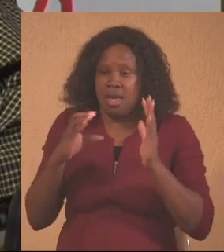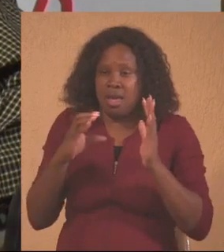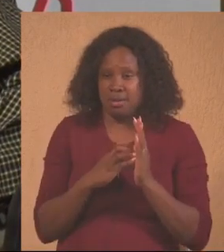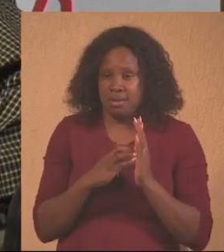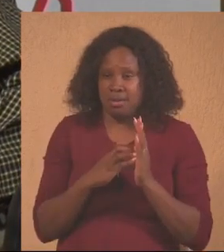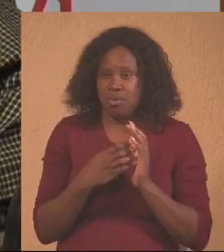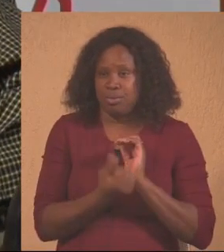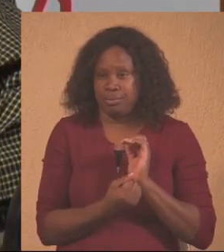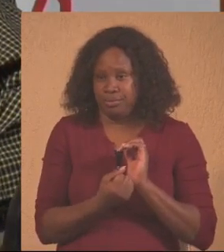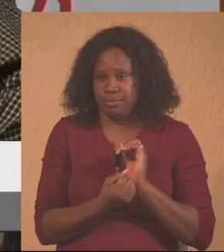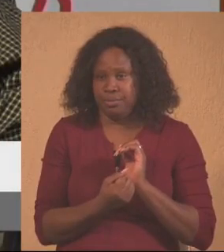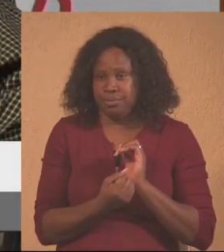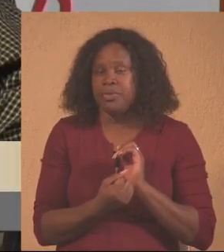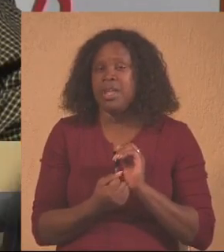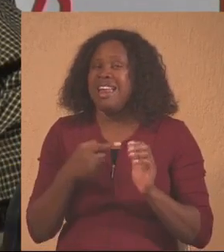if you